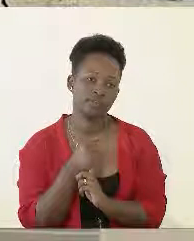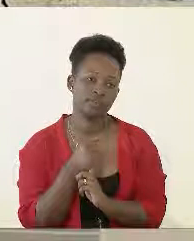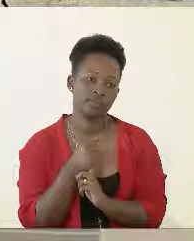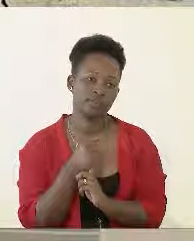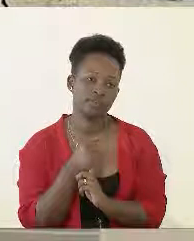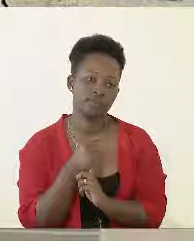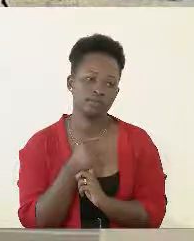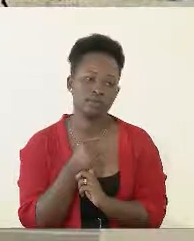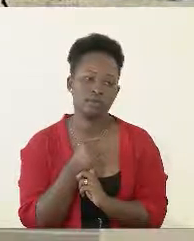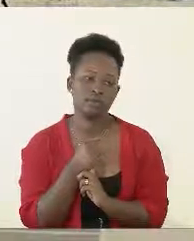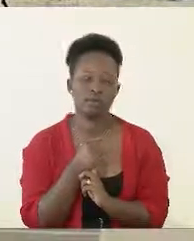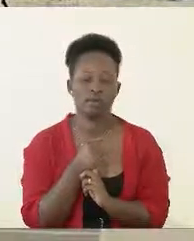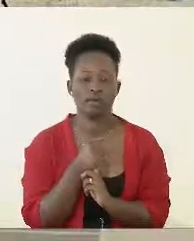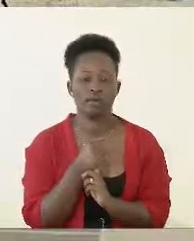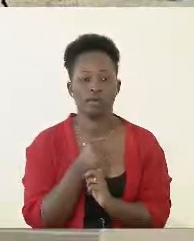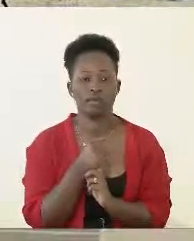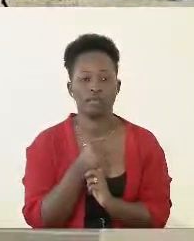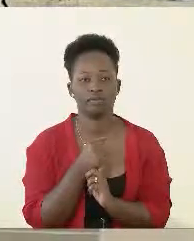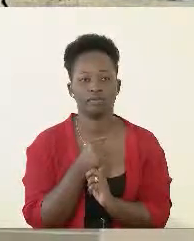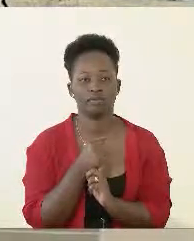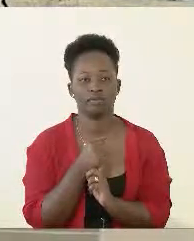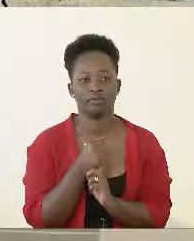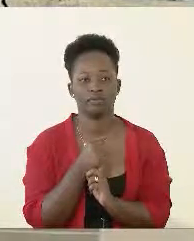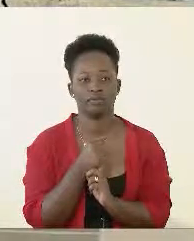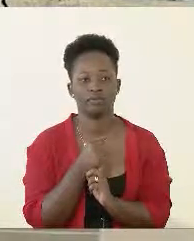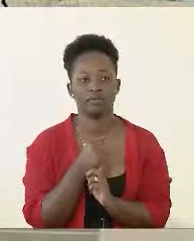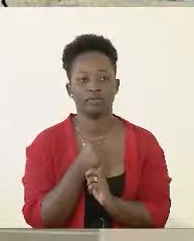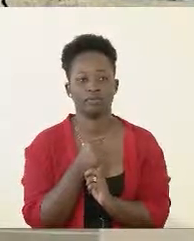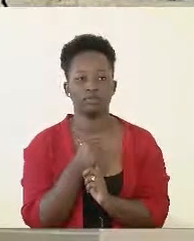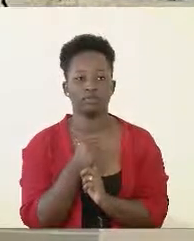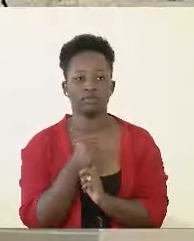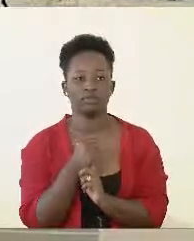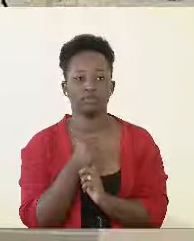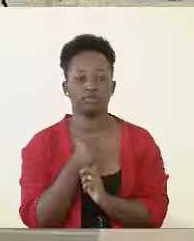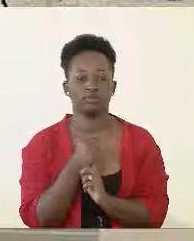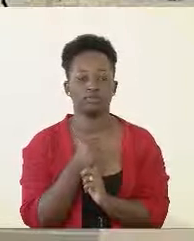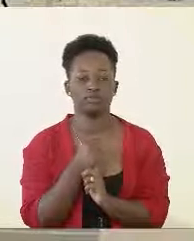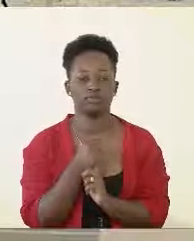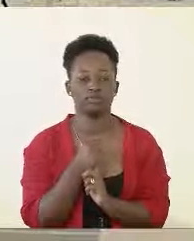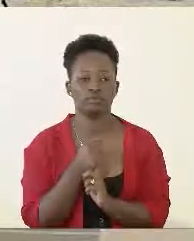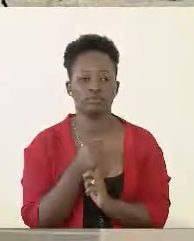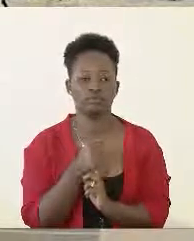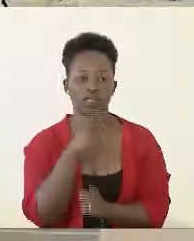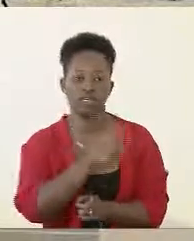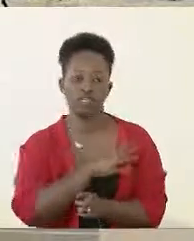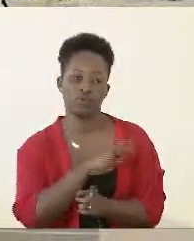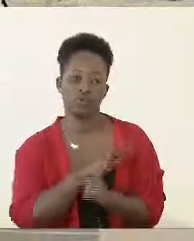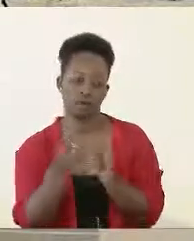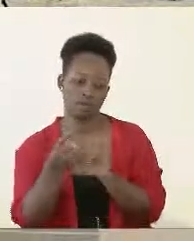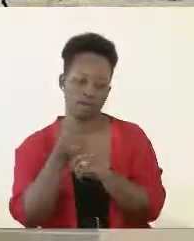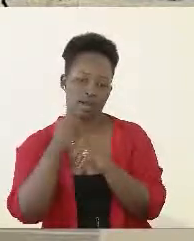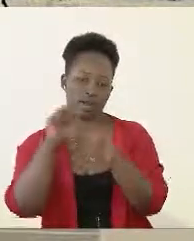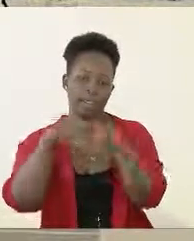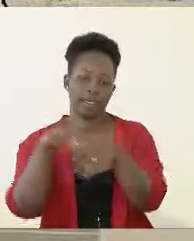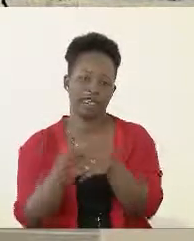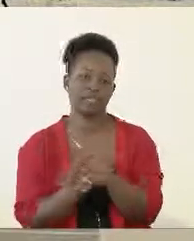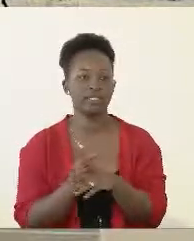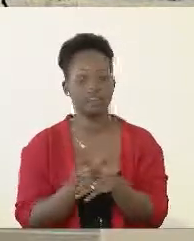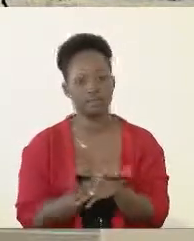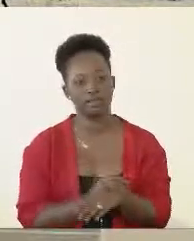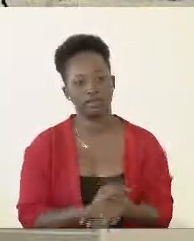started with 100 customers. After 6 months, there are 80, 70, 60. So you can see that.